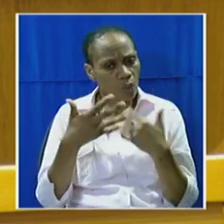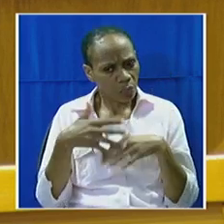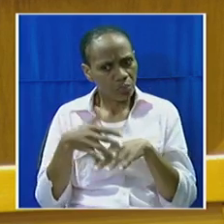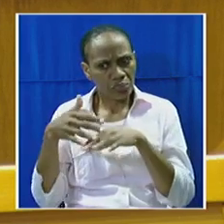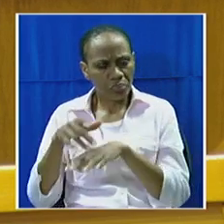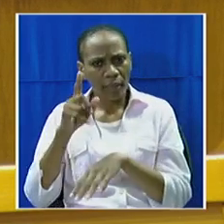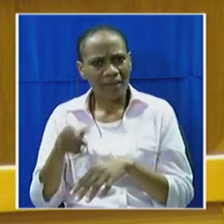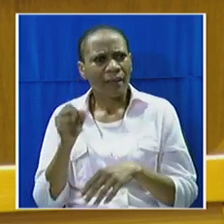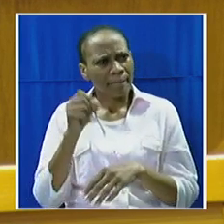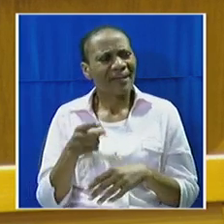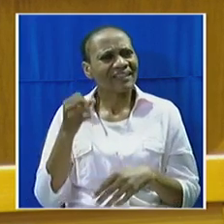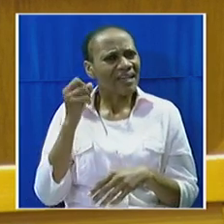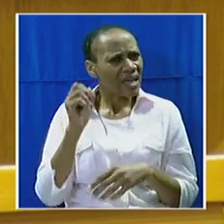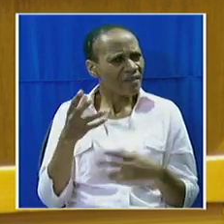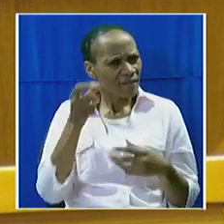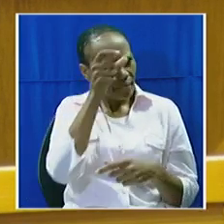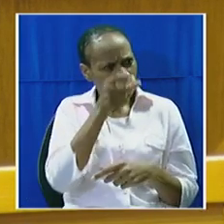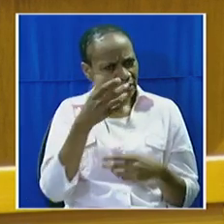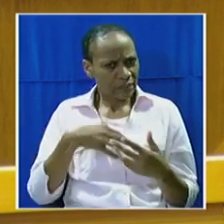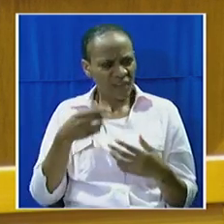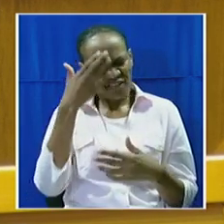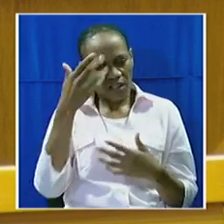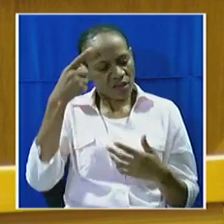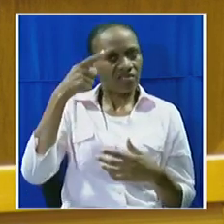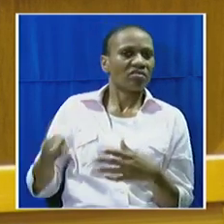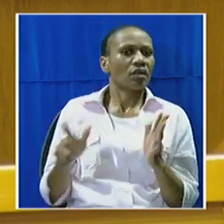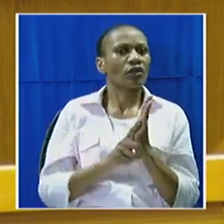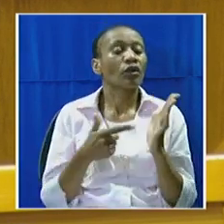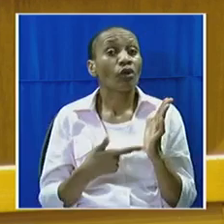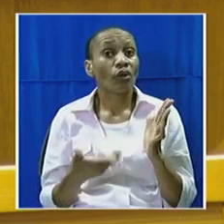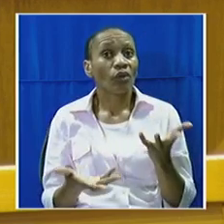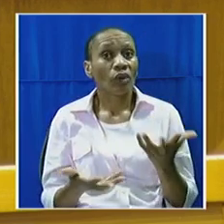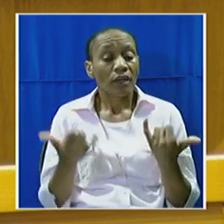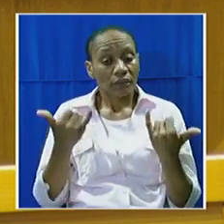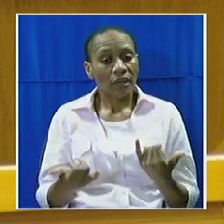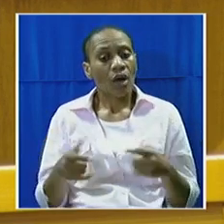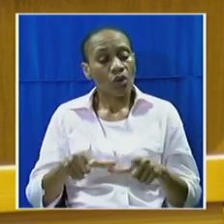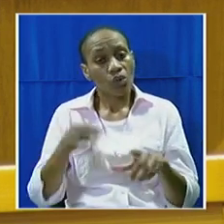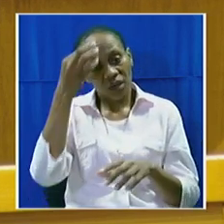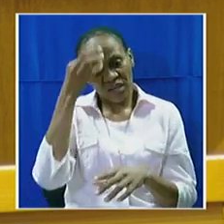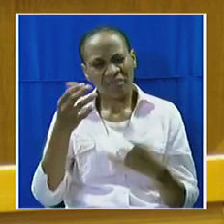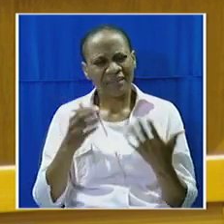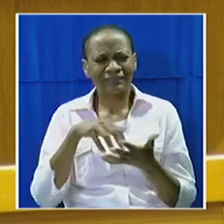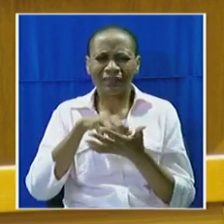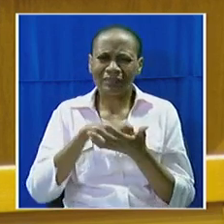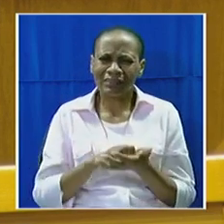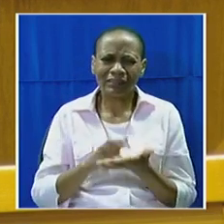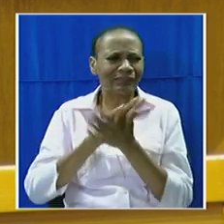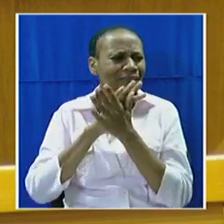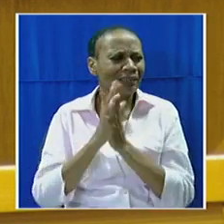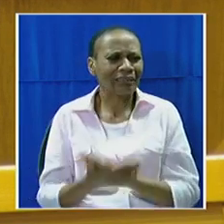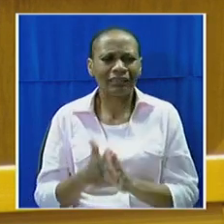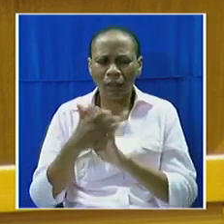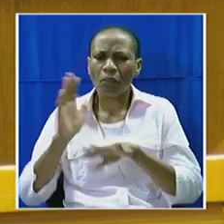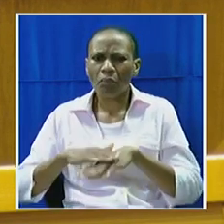to act as if you are above the law. The state of regress and distress and dysfunctionality within local